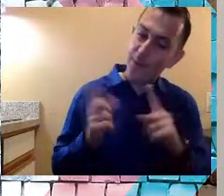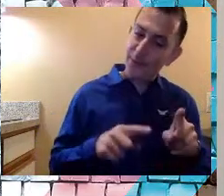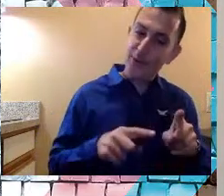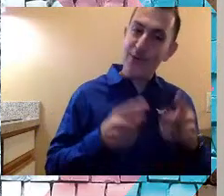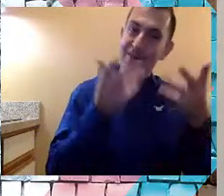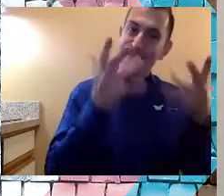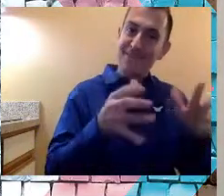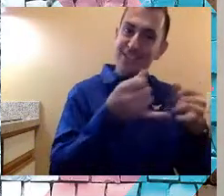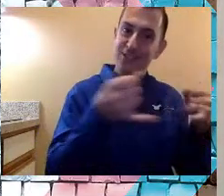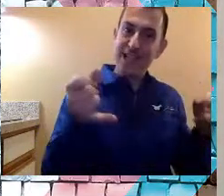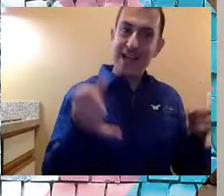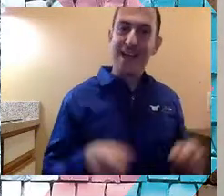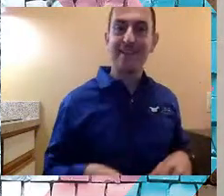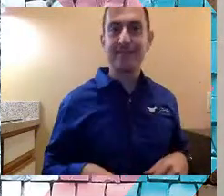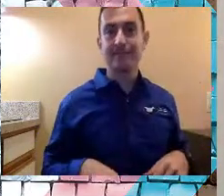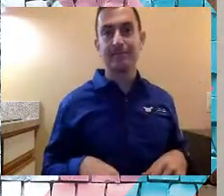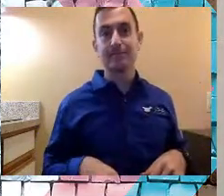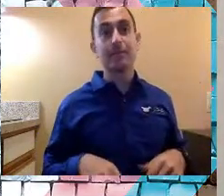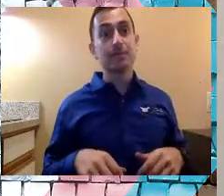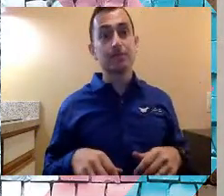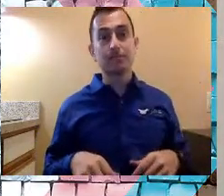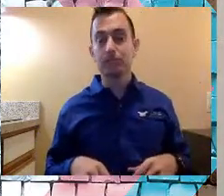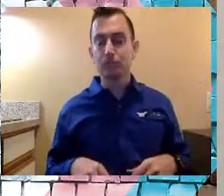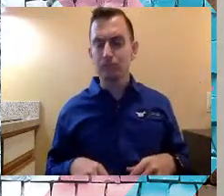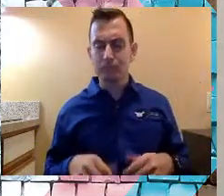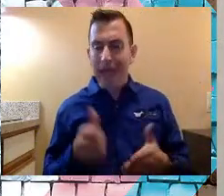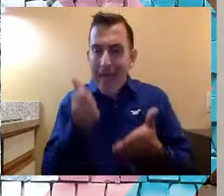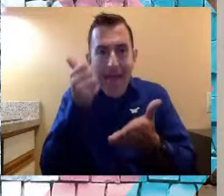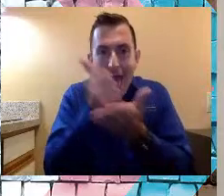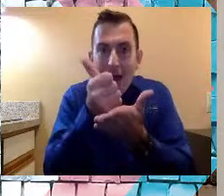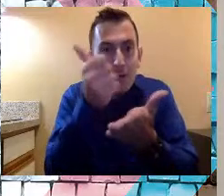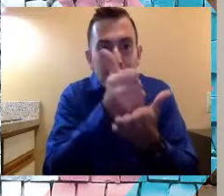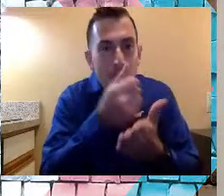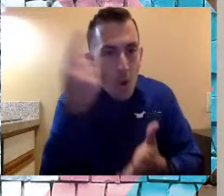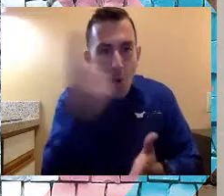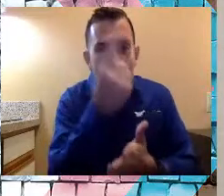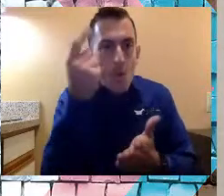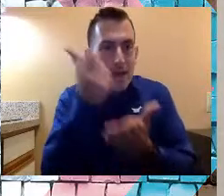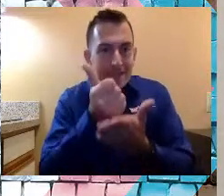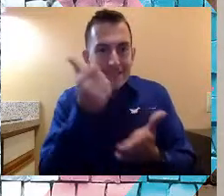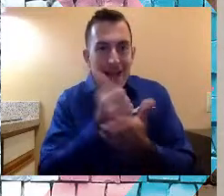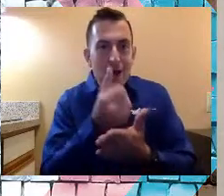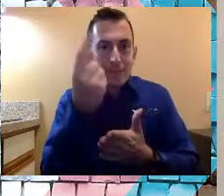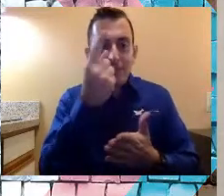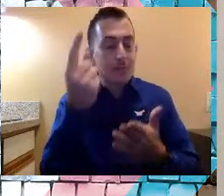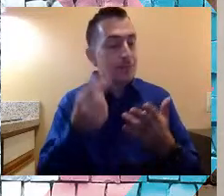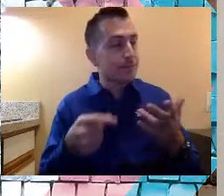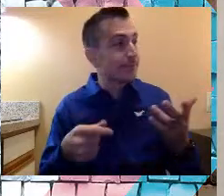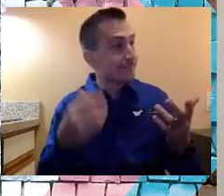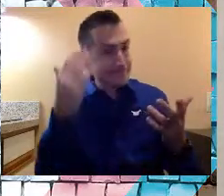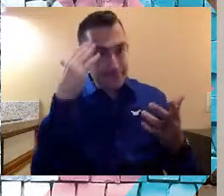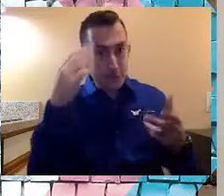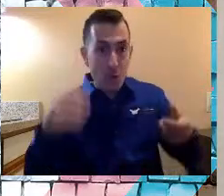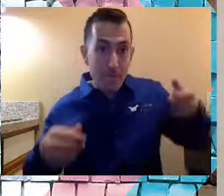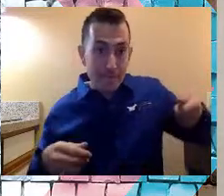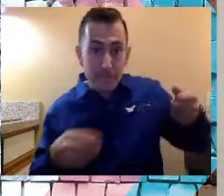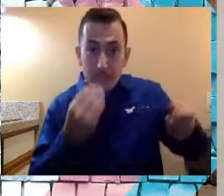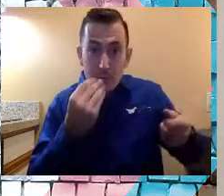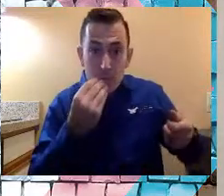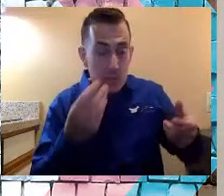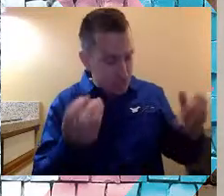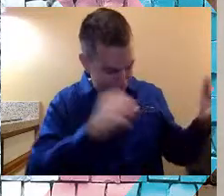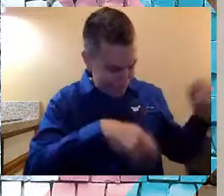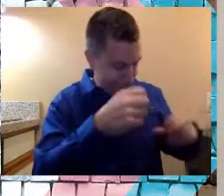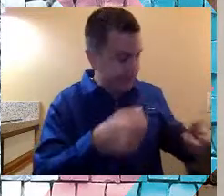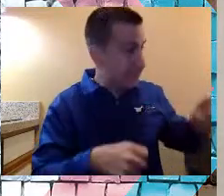Help someone without being asked. You can always help someone carry the groceries or pick up their paper and take